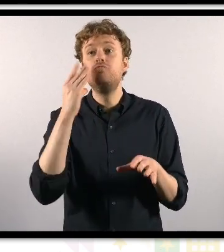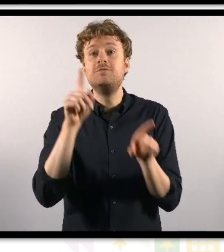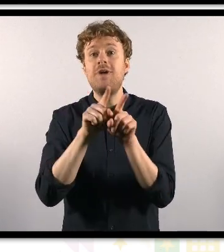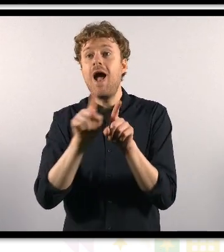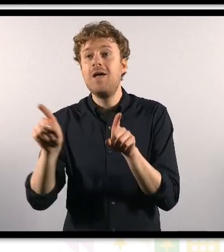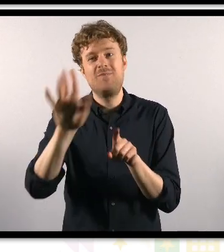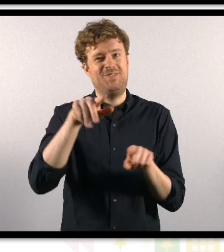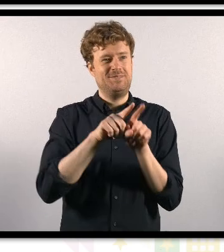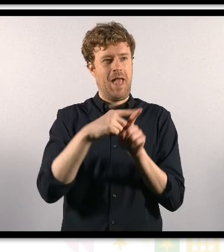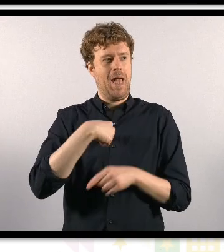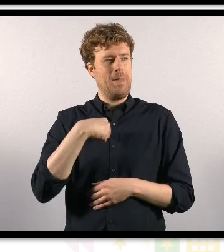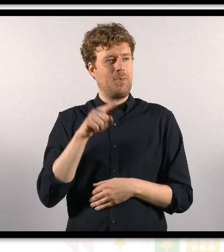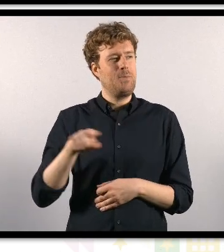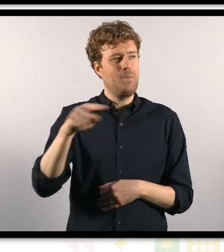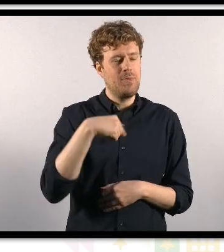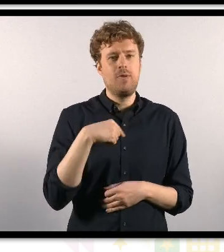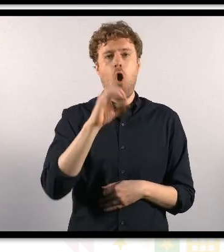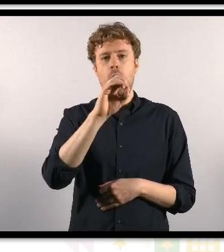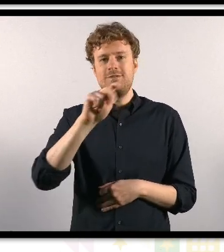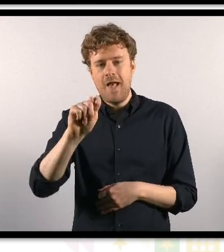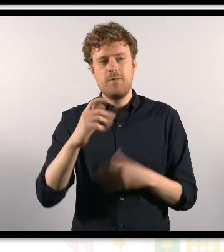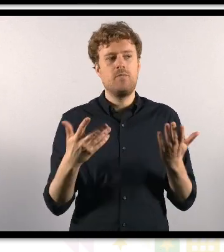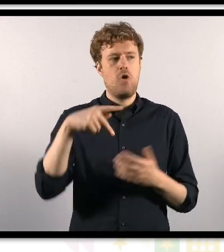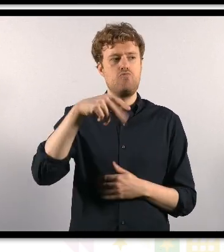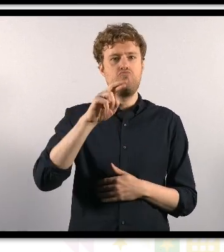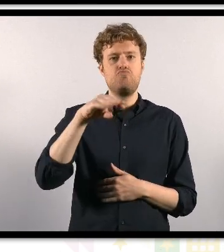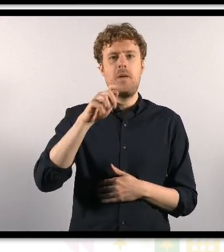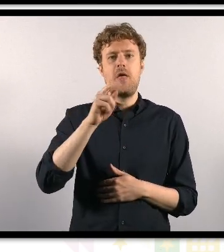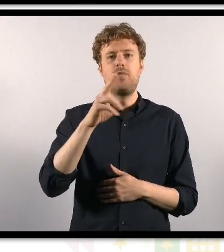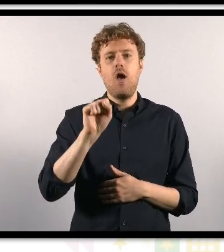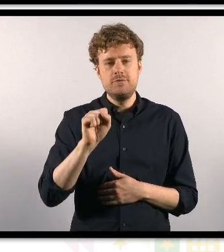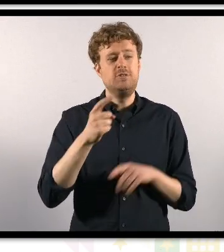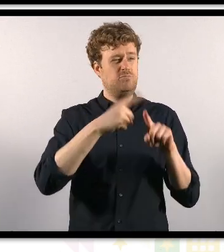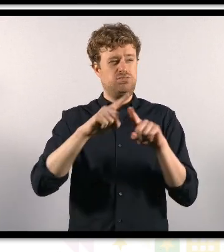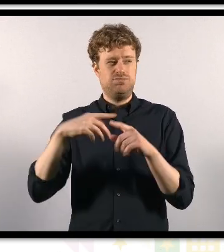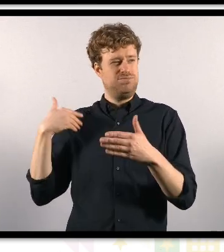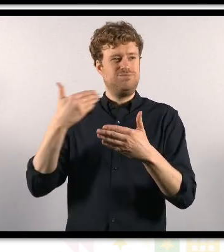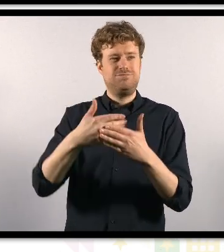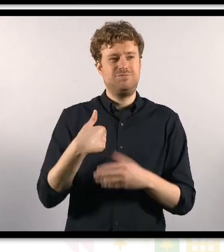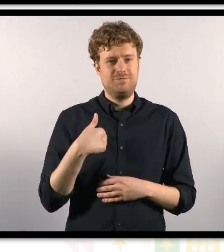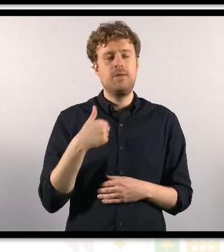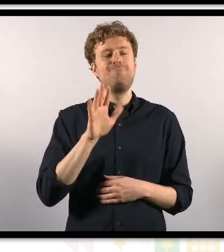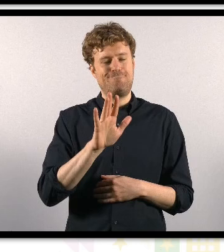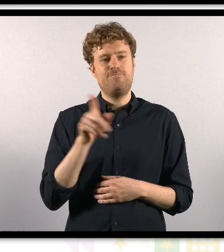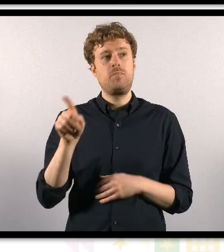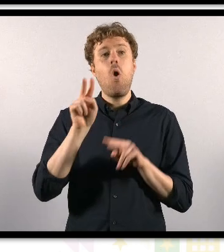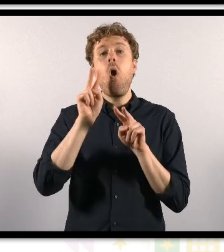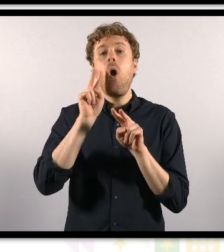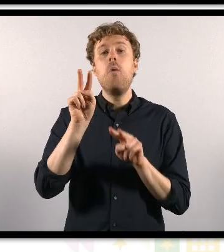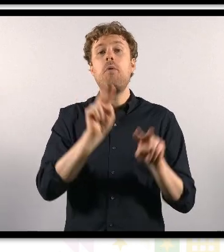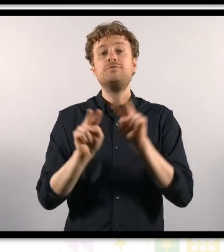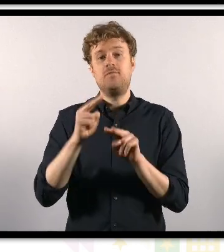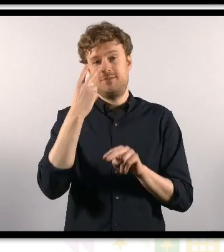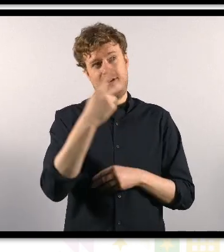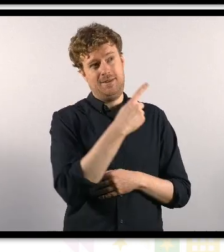on either logging or monitoring, or now observability, as we like to call it, and the scale of operations has exploded over the